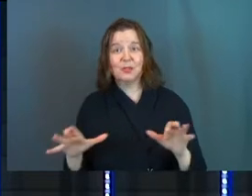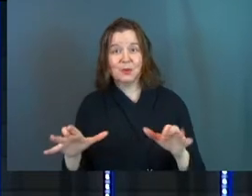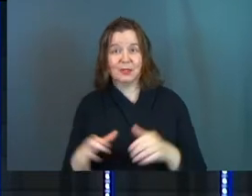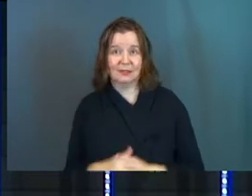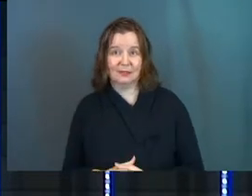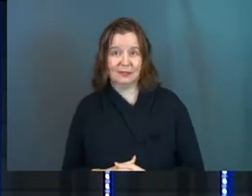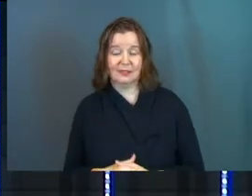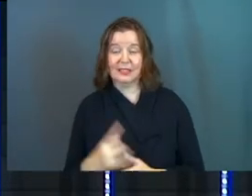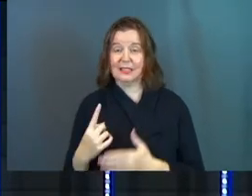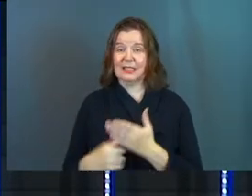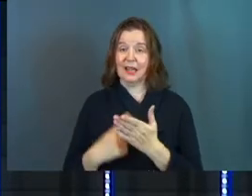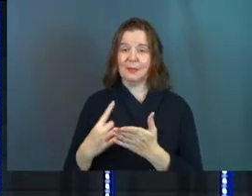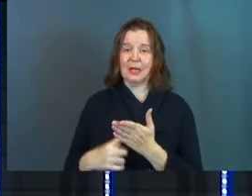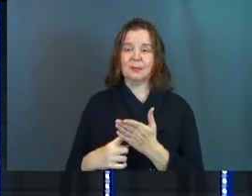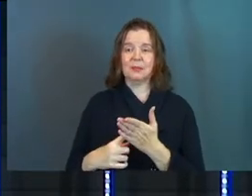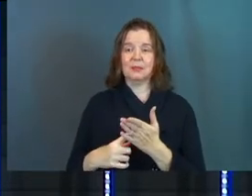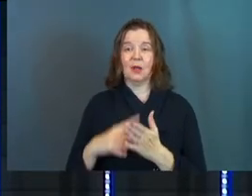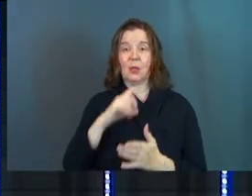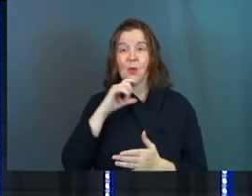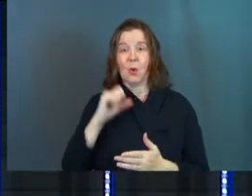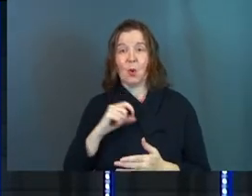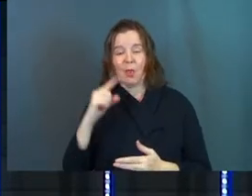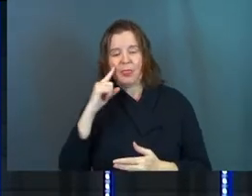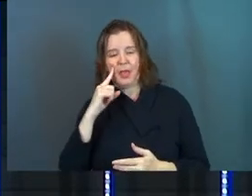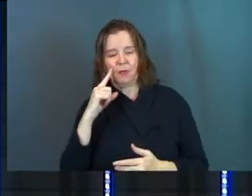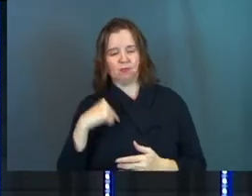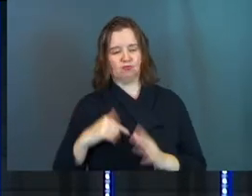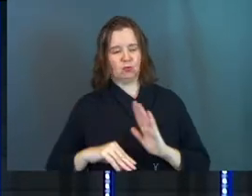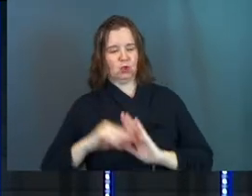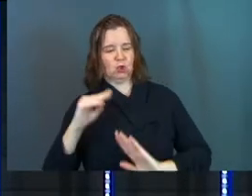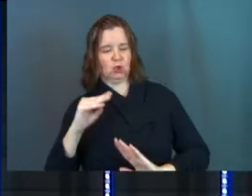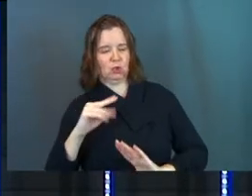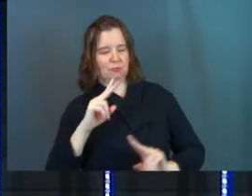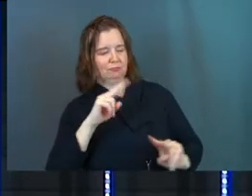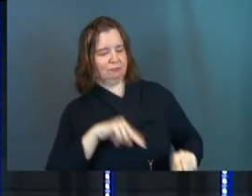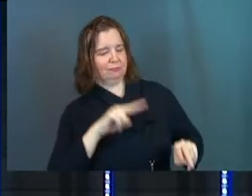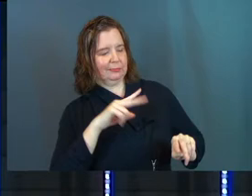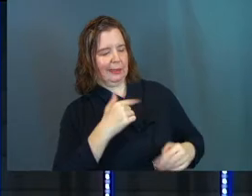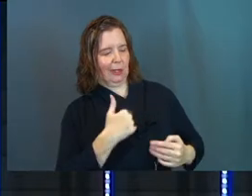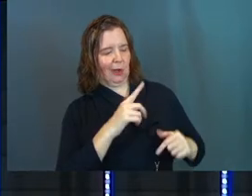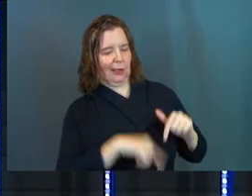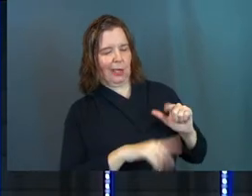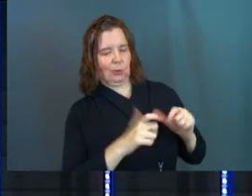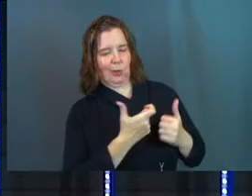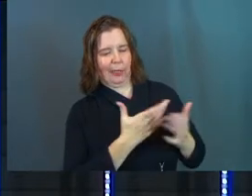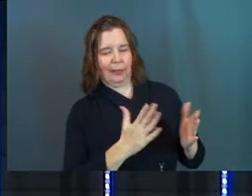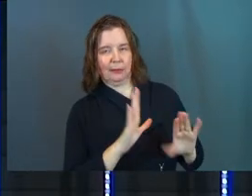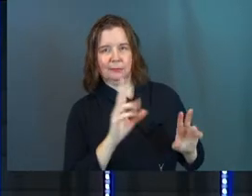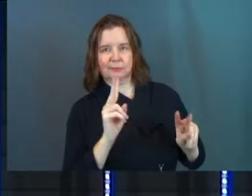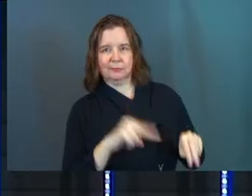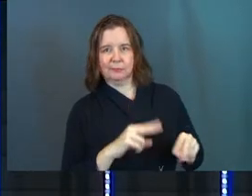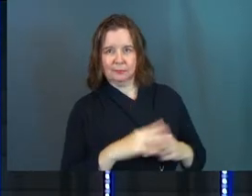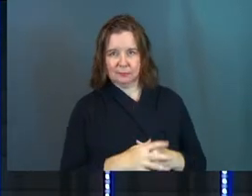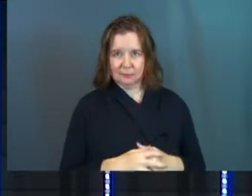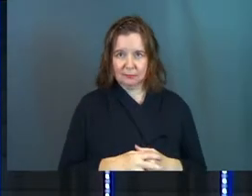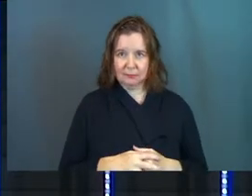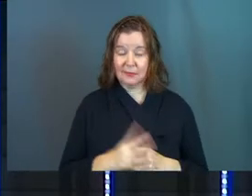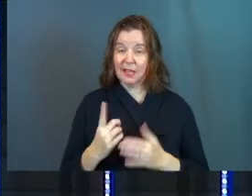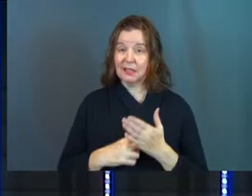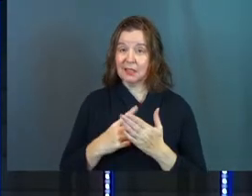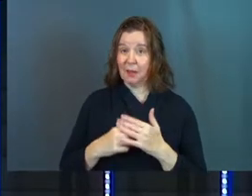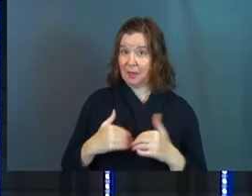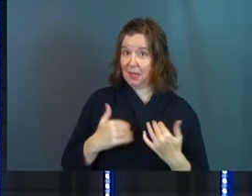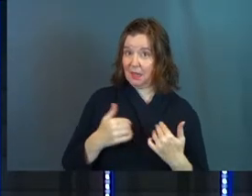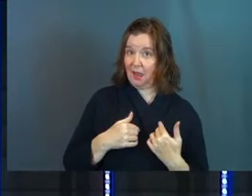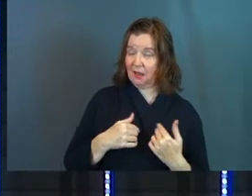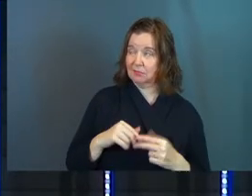doing. Sometimes the old think that they're so mature that the young can't do anything in the church. And